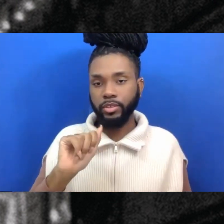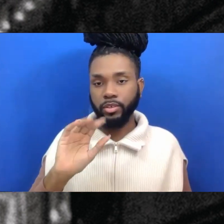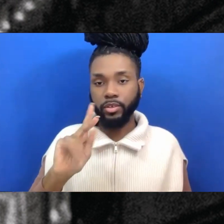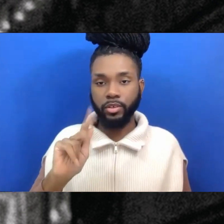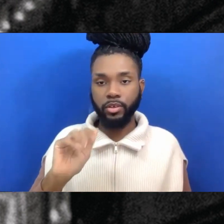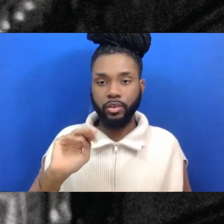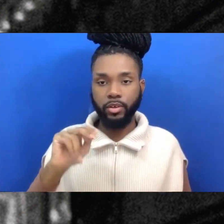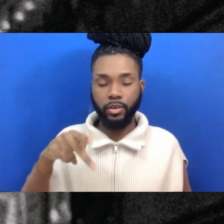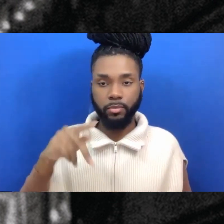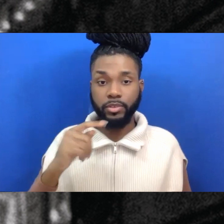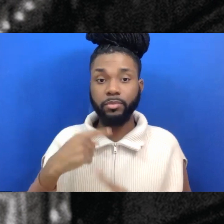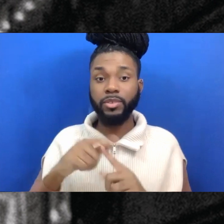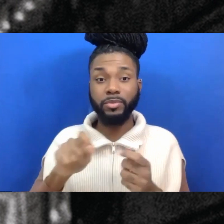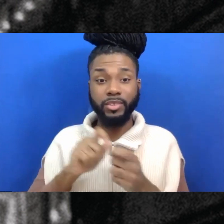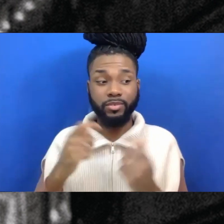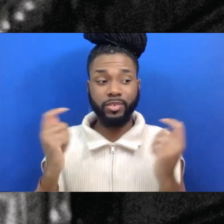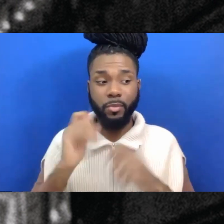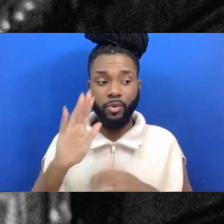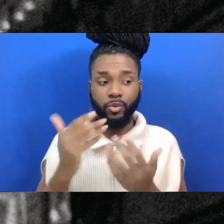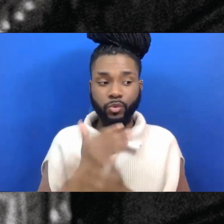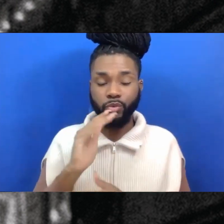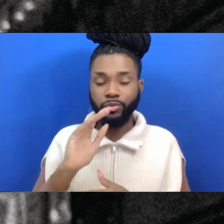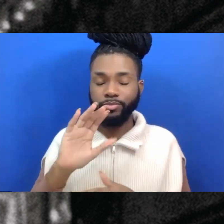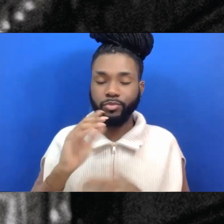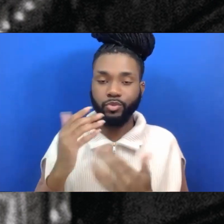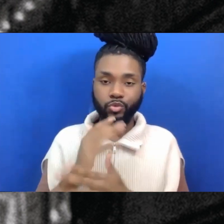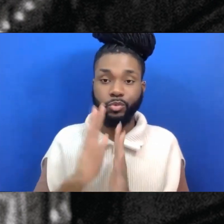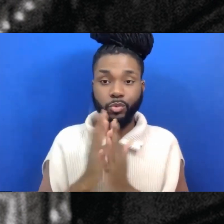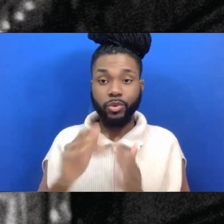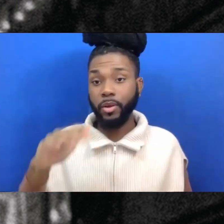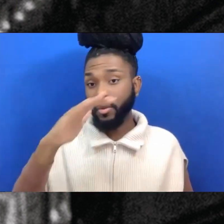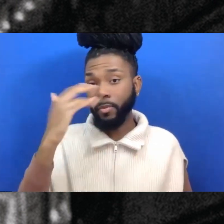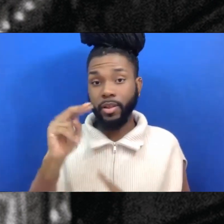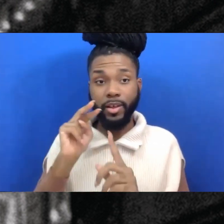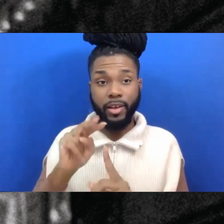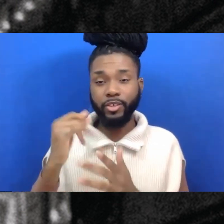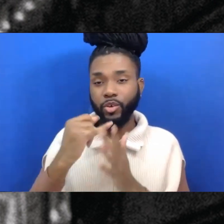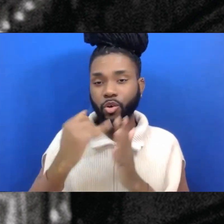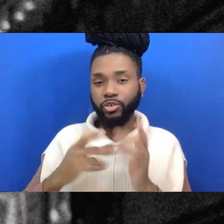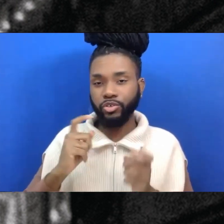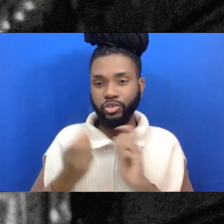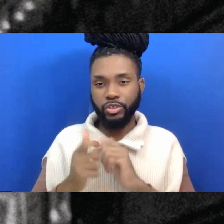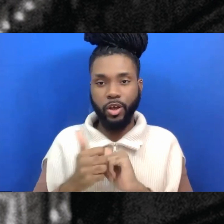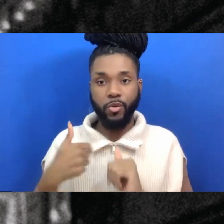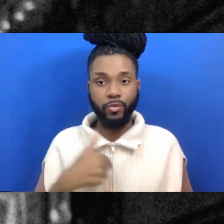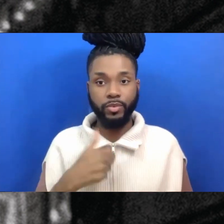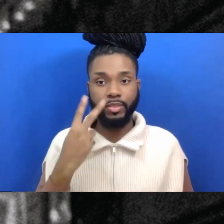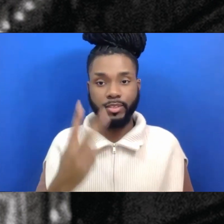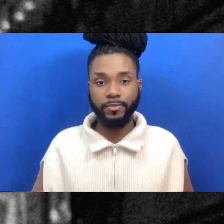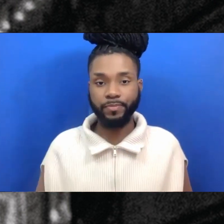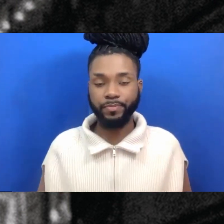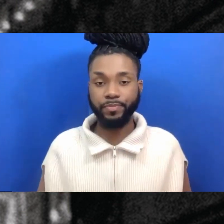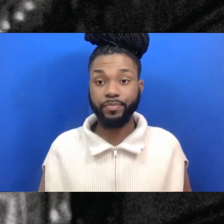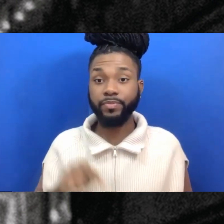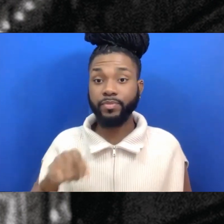specifically, celebrating her new book, A Black Gaze, Artists Changing How We See. This